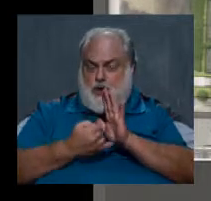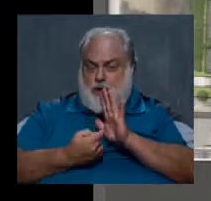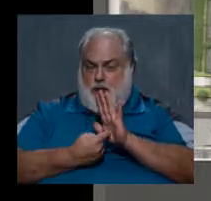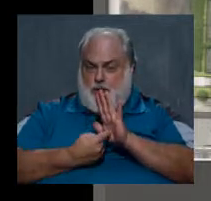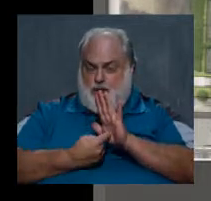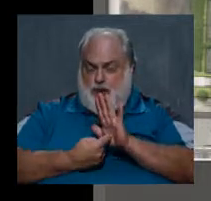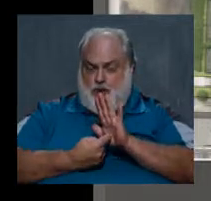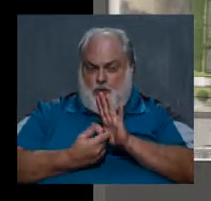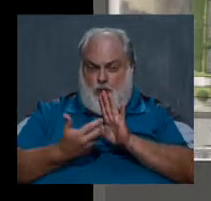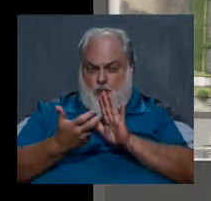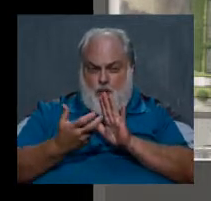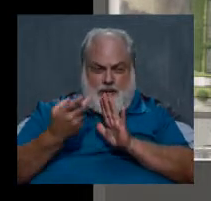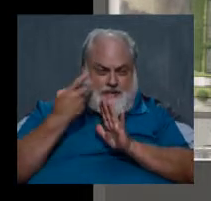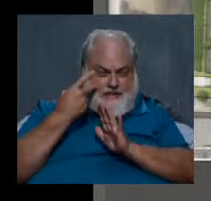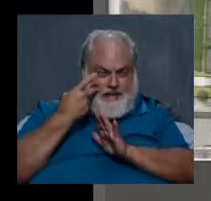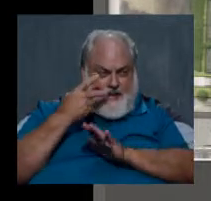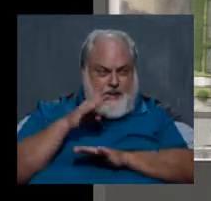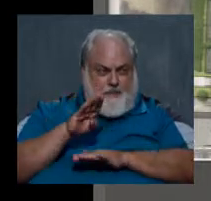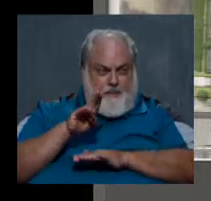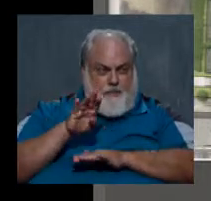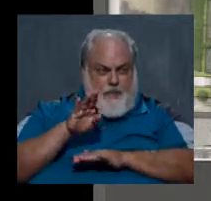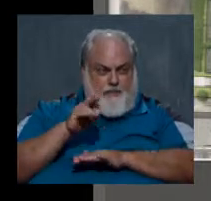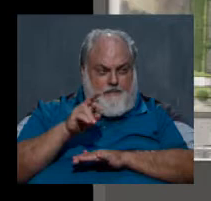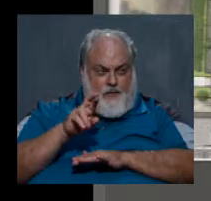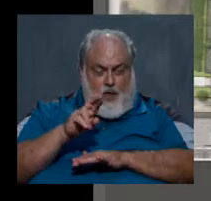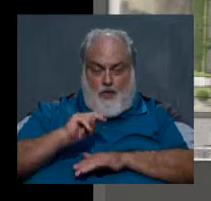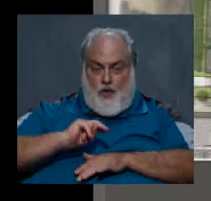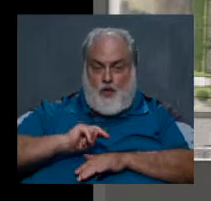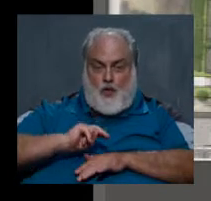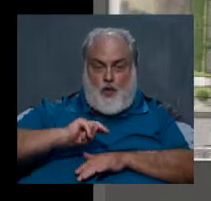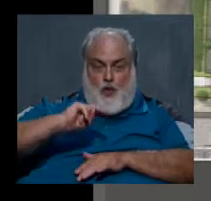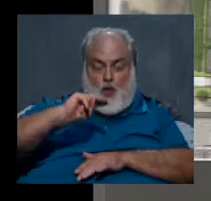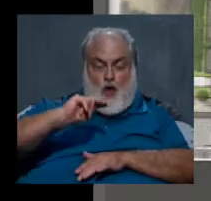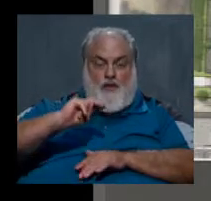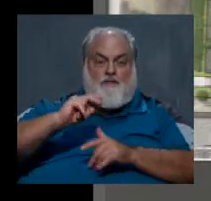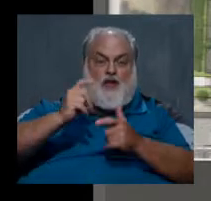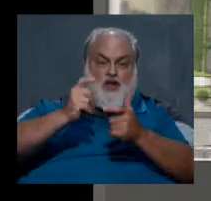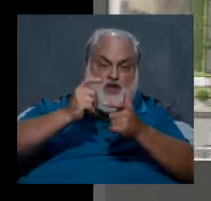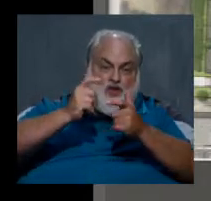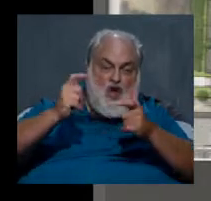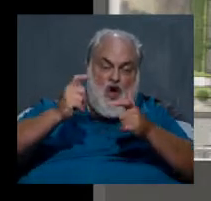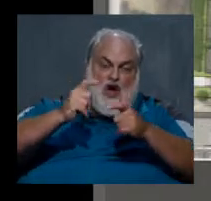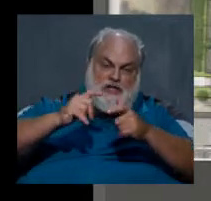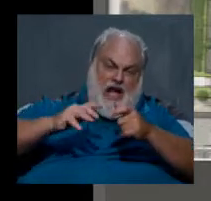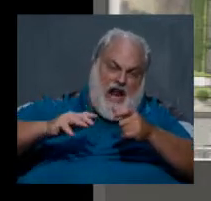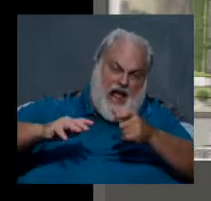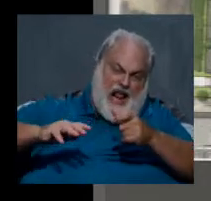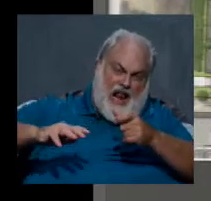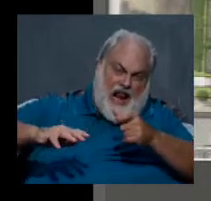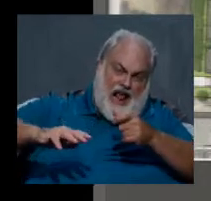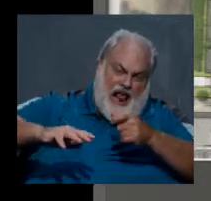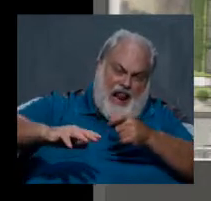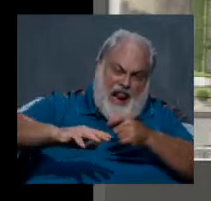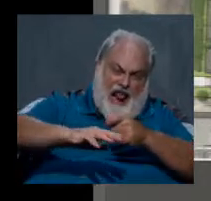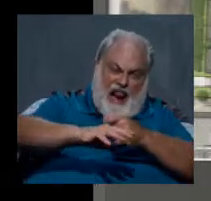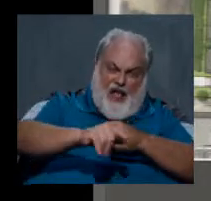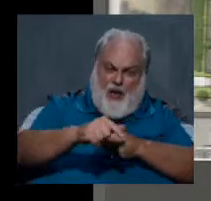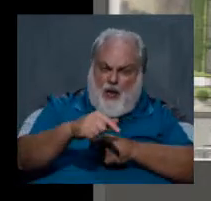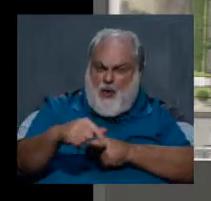to see on buffer. So there to the north, we have a large amount of buffer and green space,